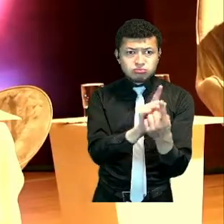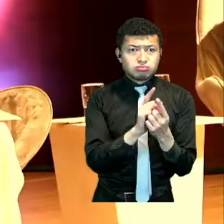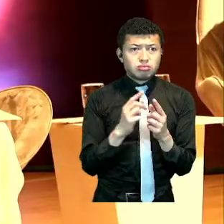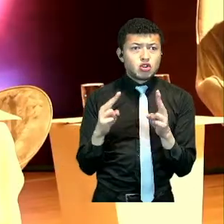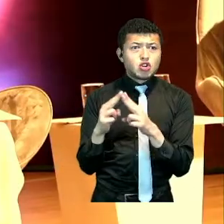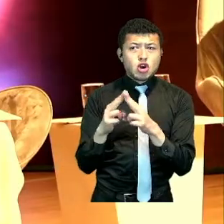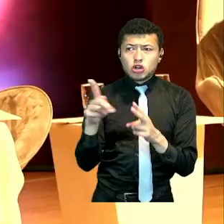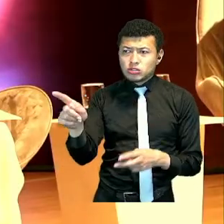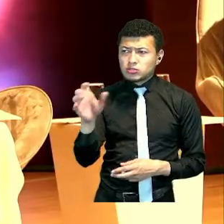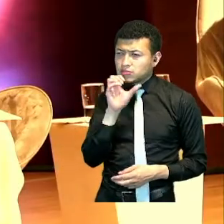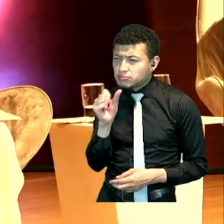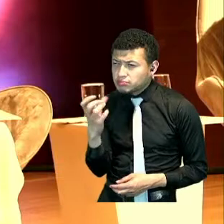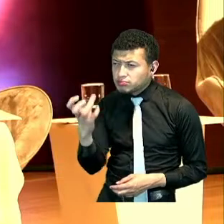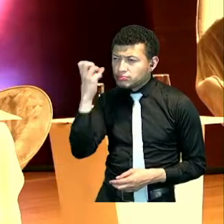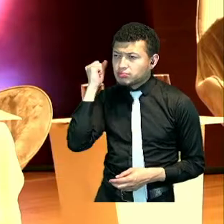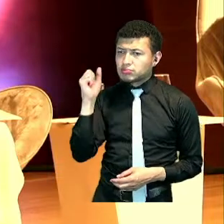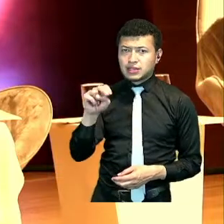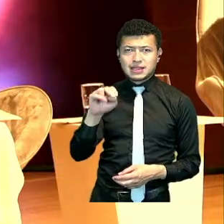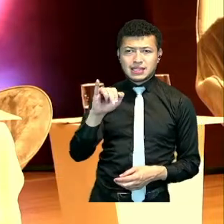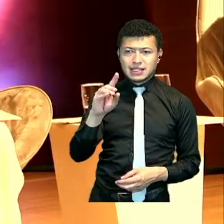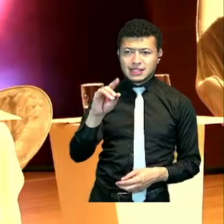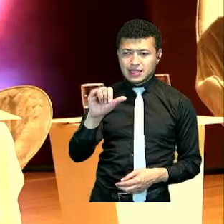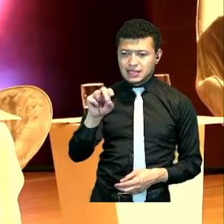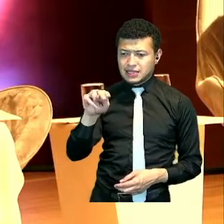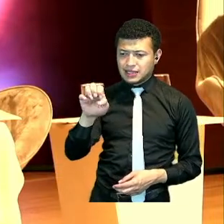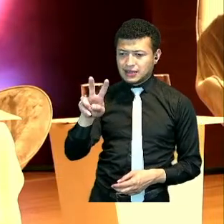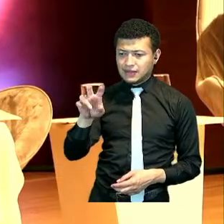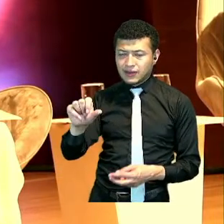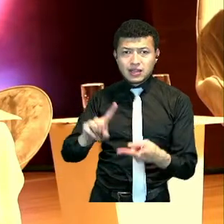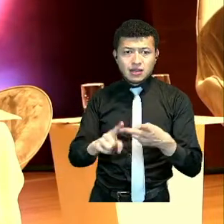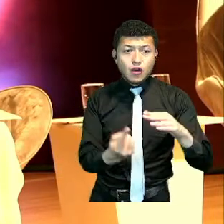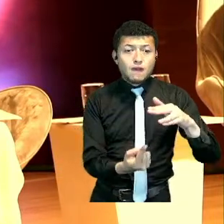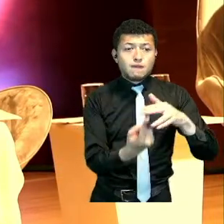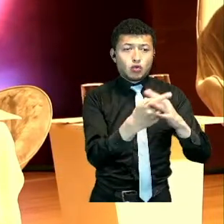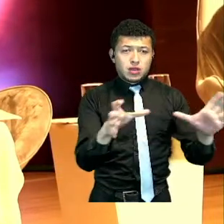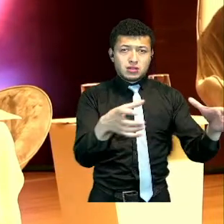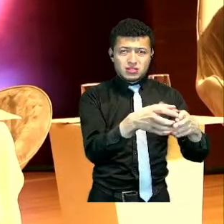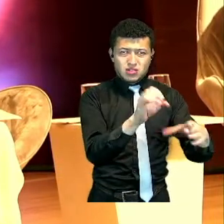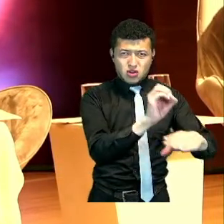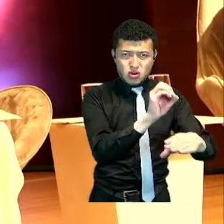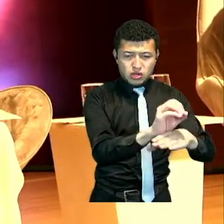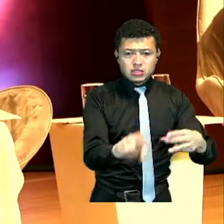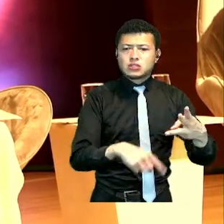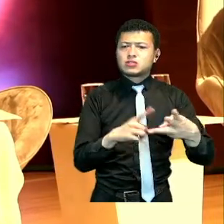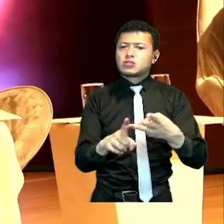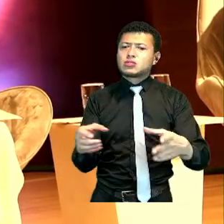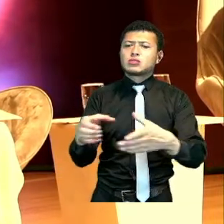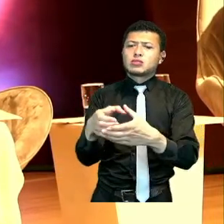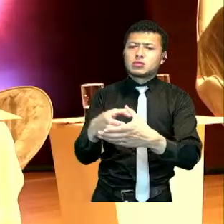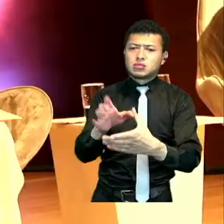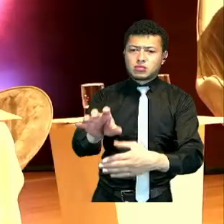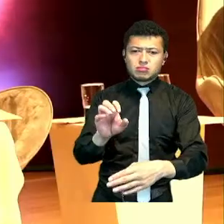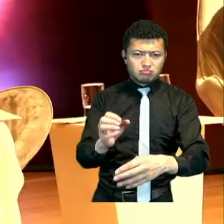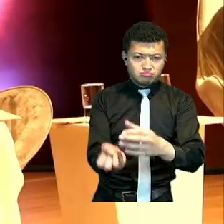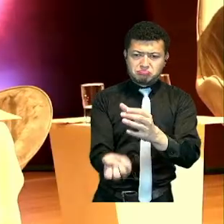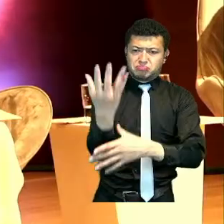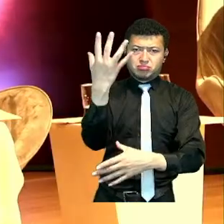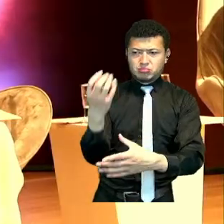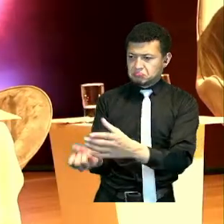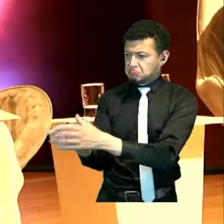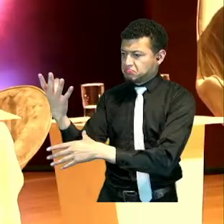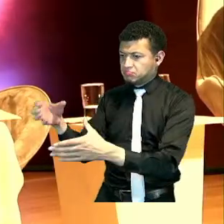I'm so proud to meet our Villaneira, the founders and